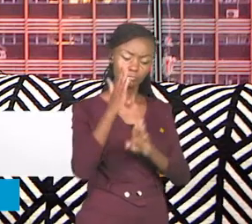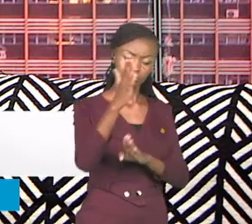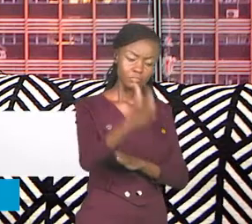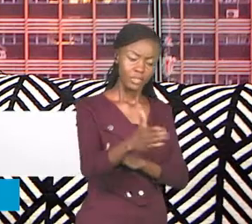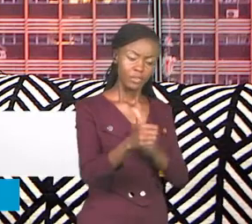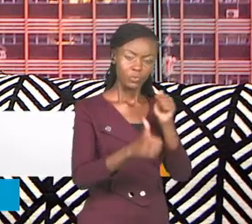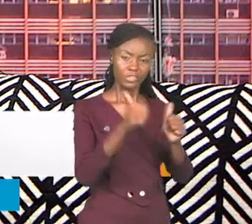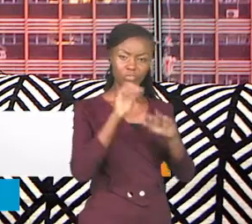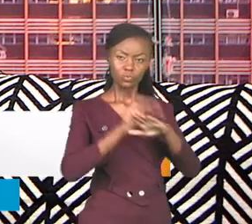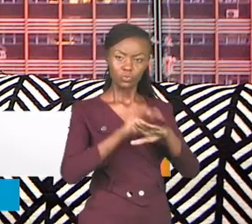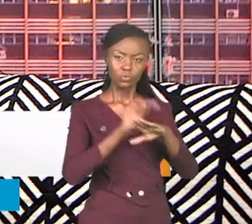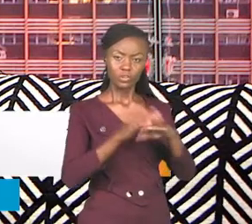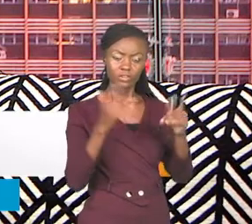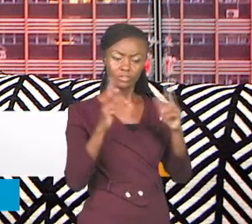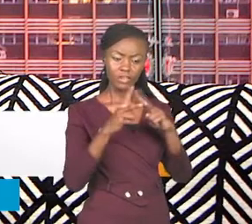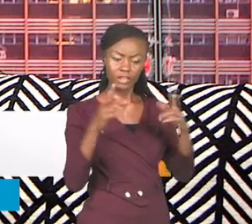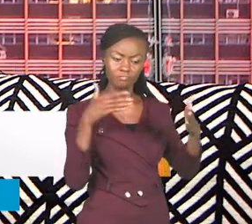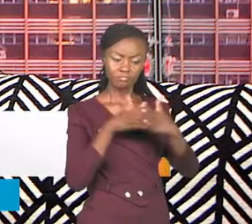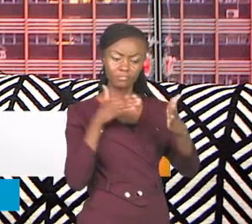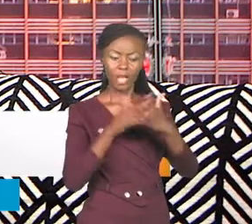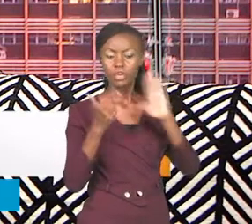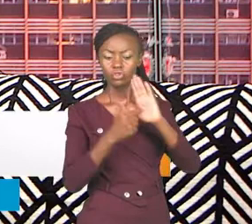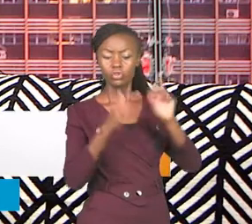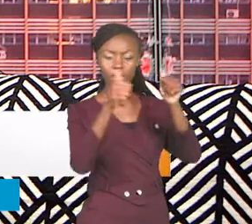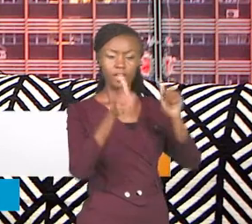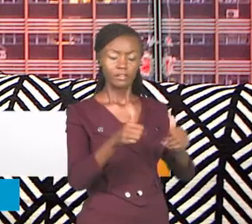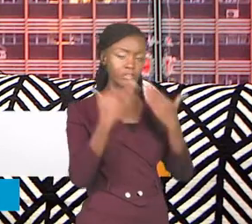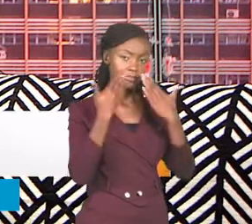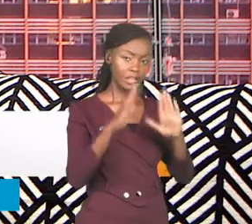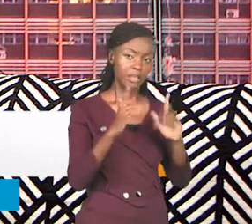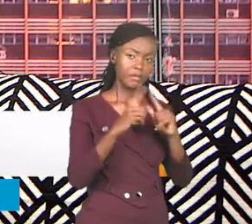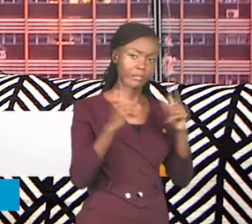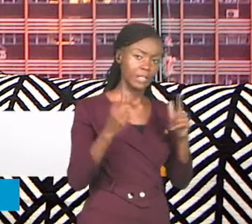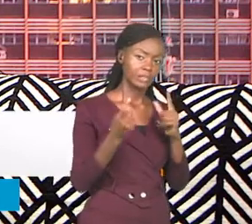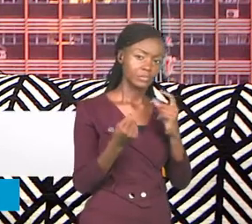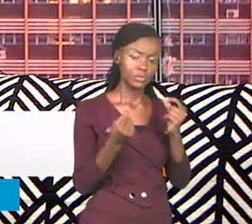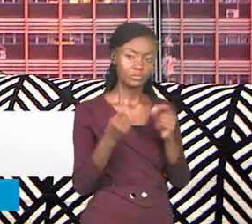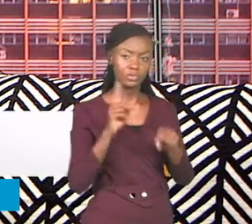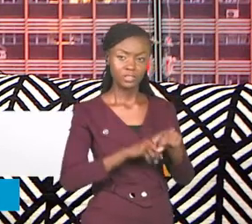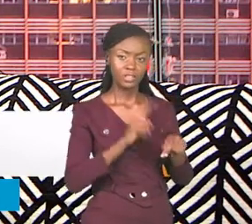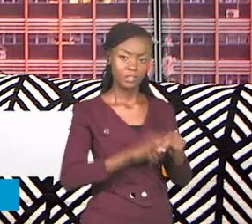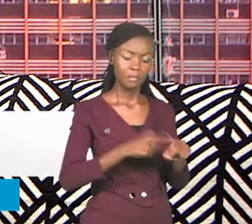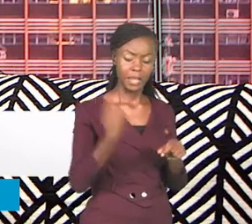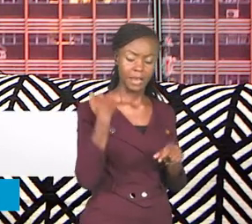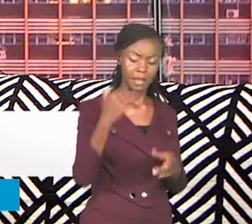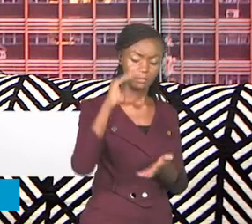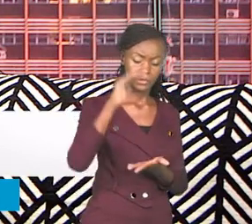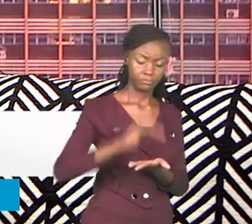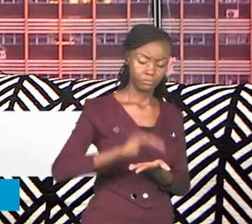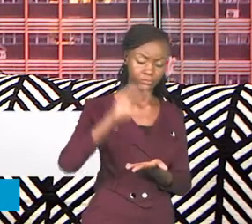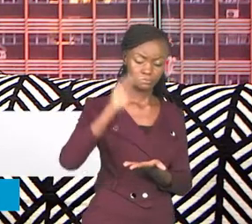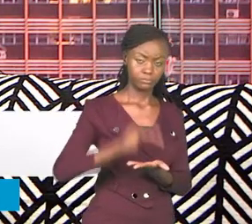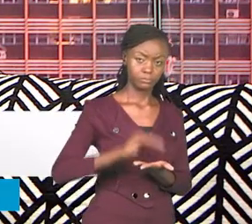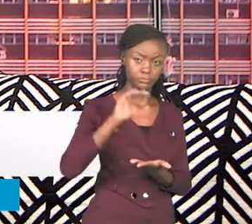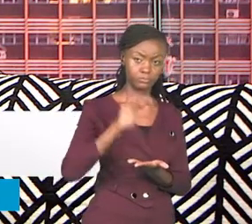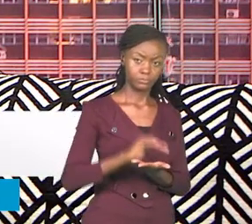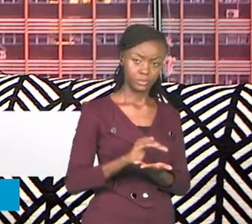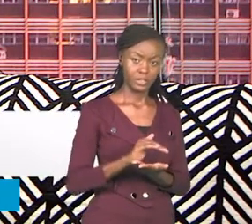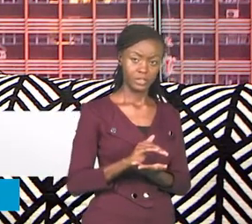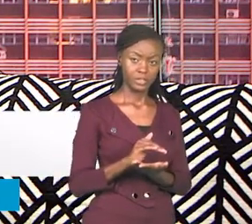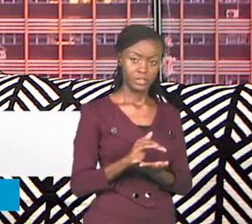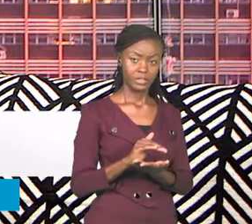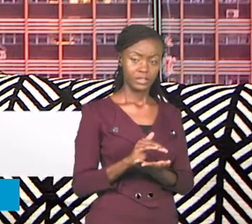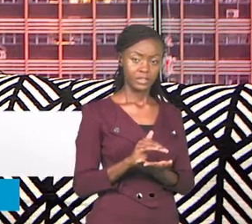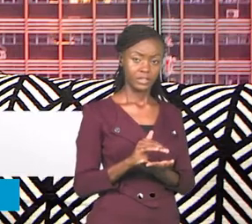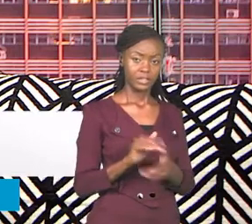very good. Yeah. And put the adverts and all that. For some time, actually, the numbers went down. That, with